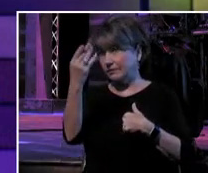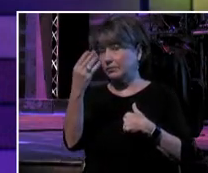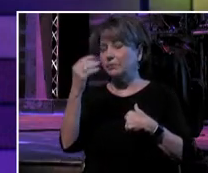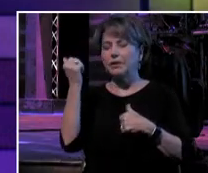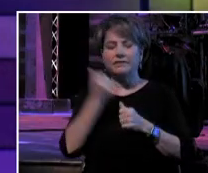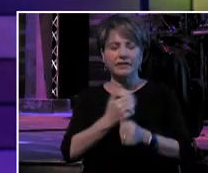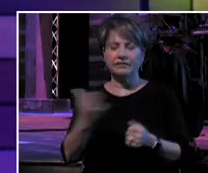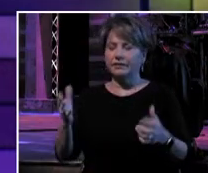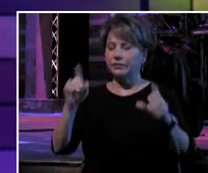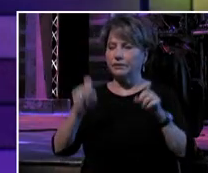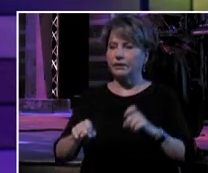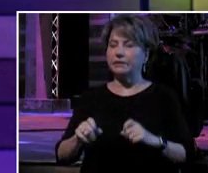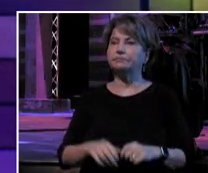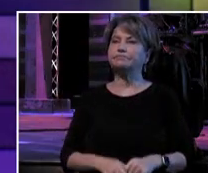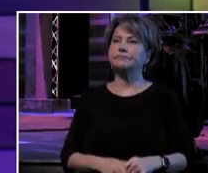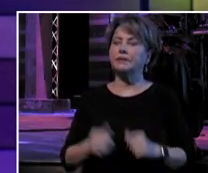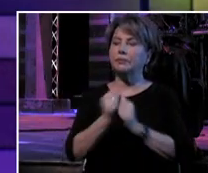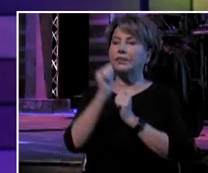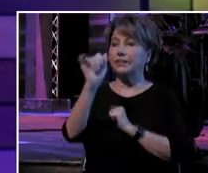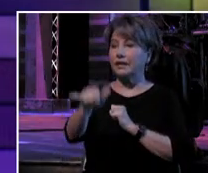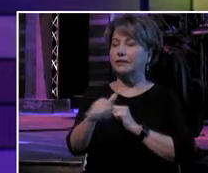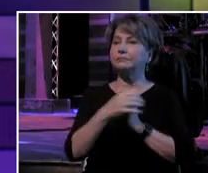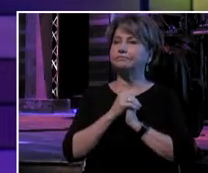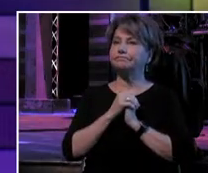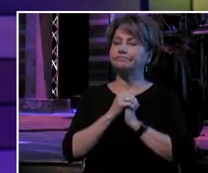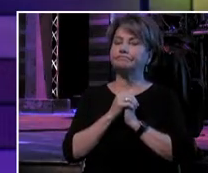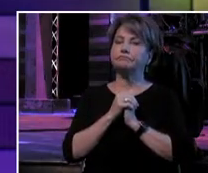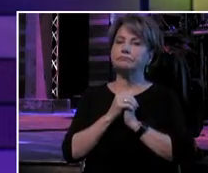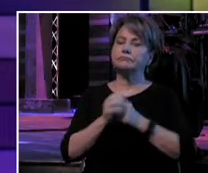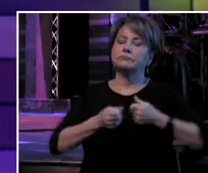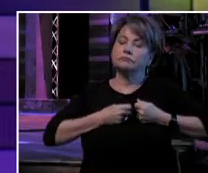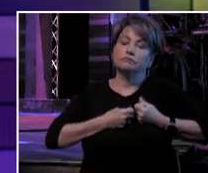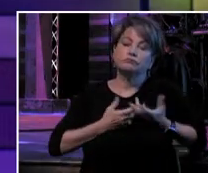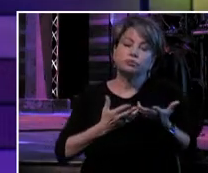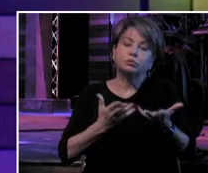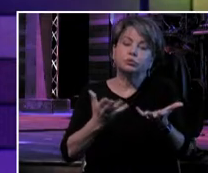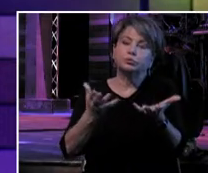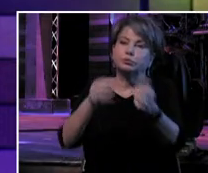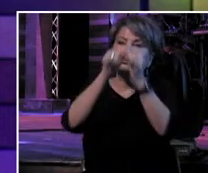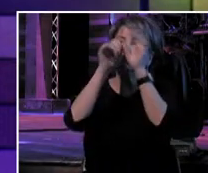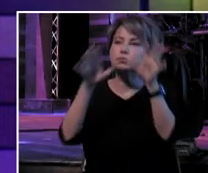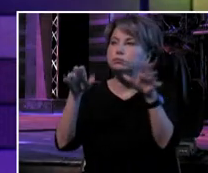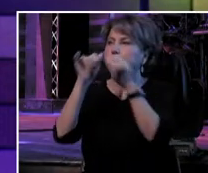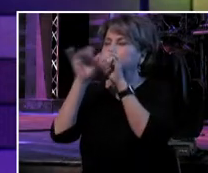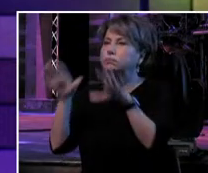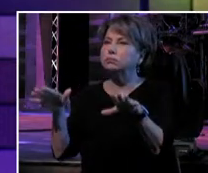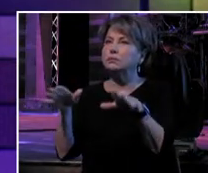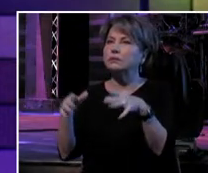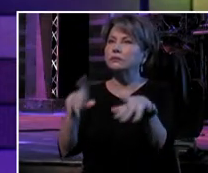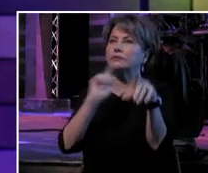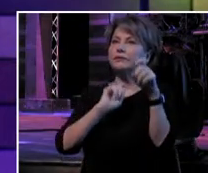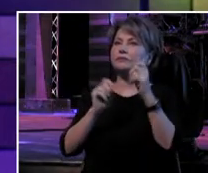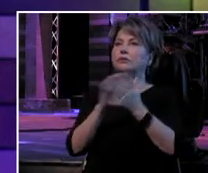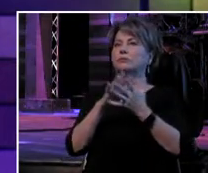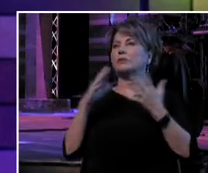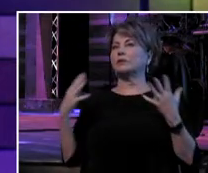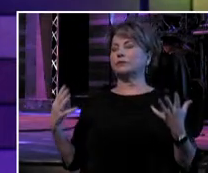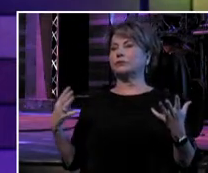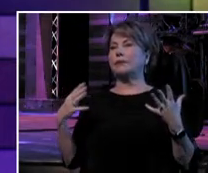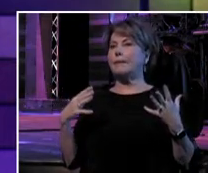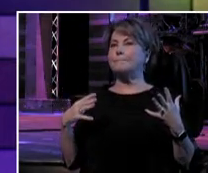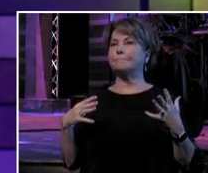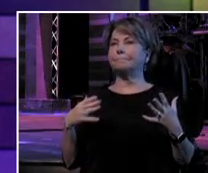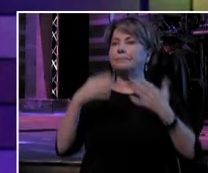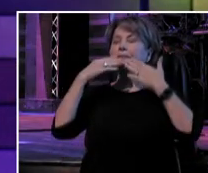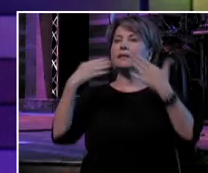need. And with that, we can then pour out all of the blessings that you have abundantly bestowed on us. And